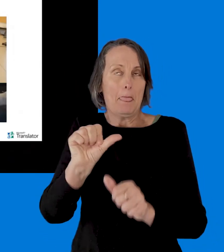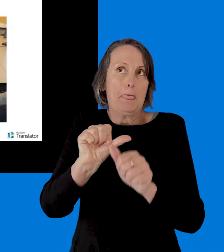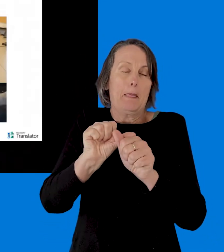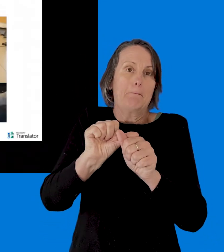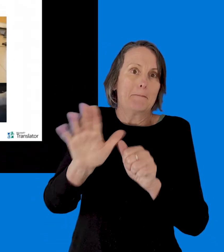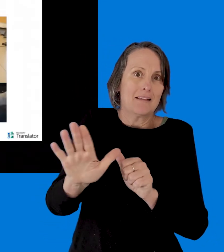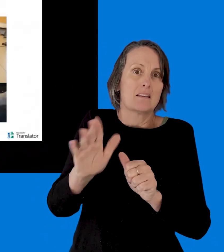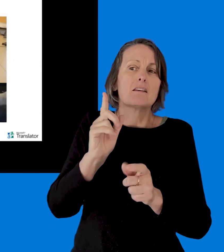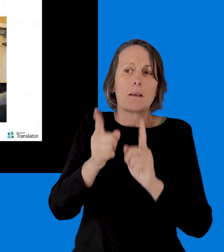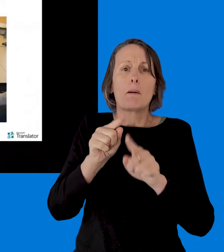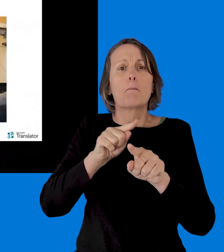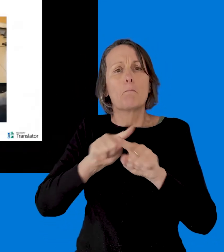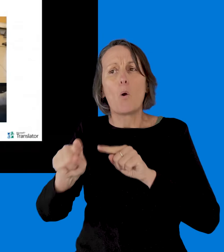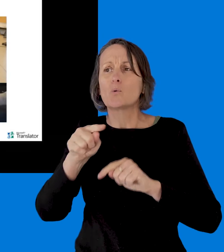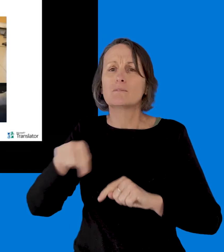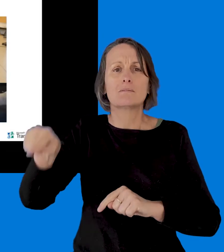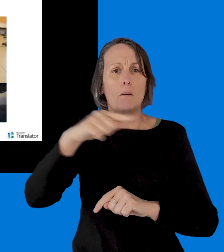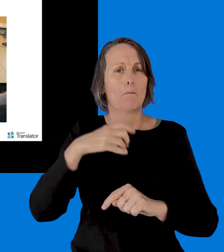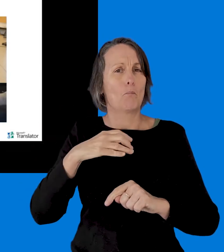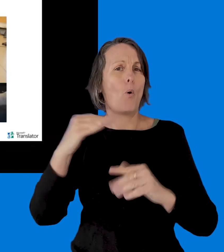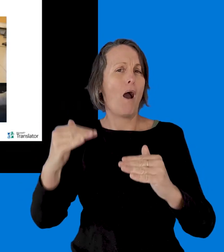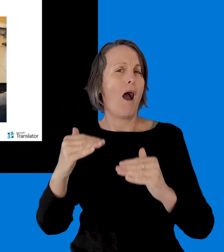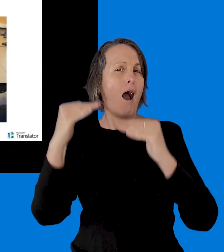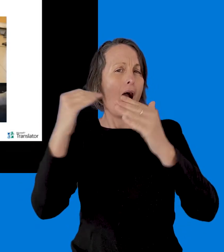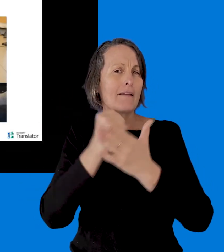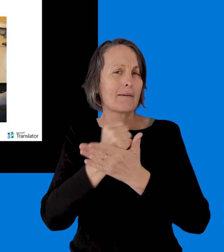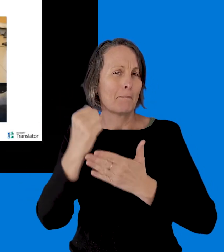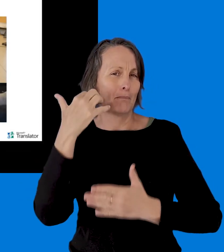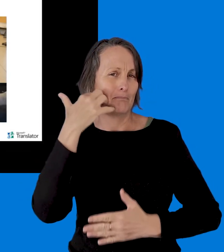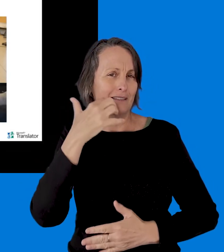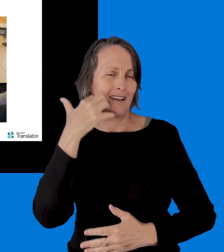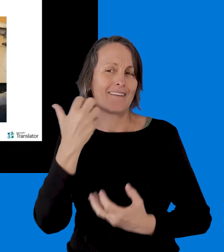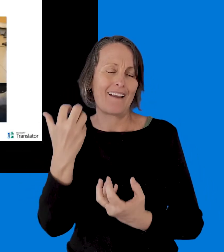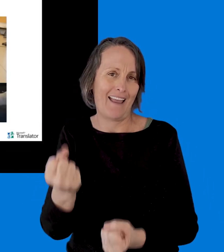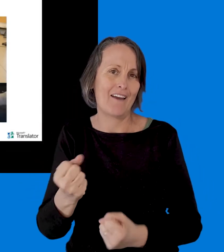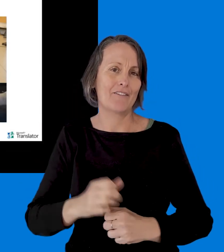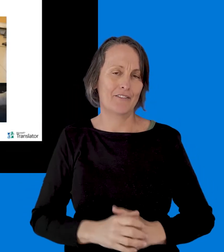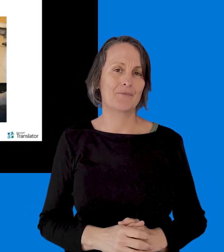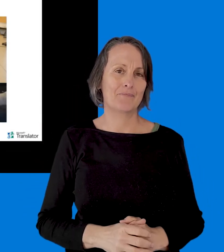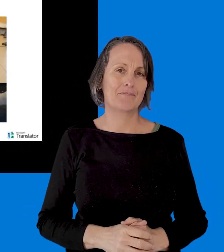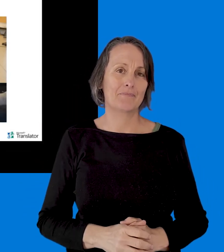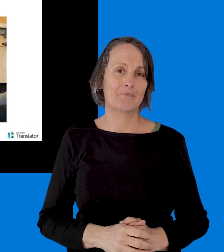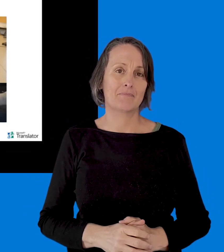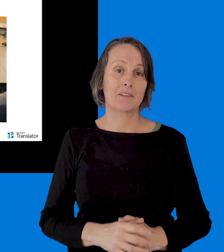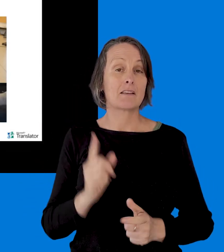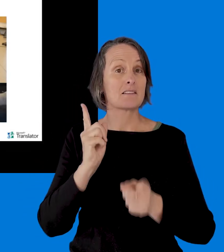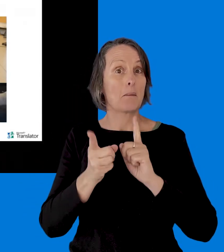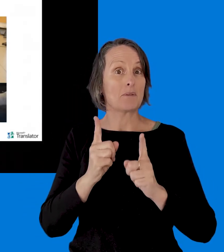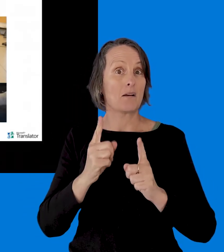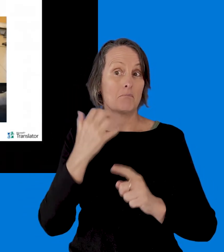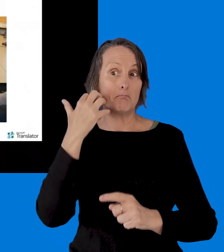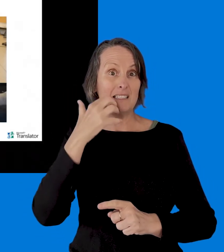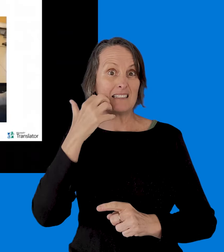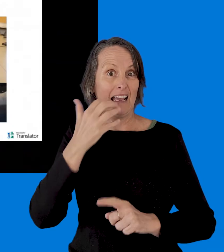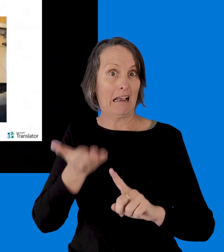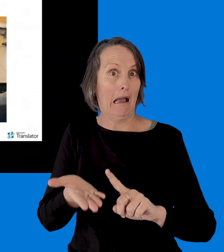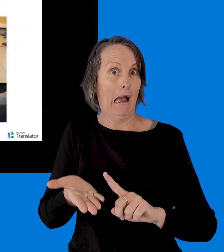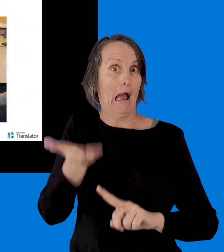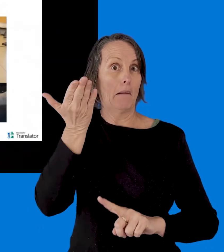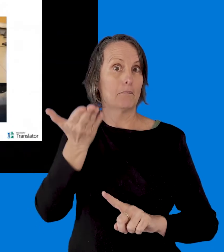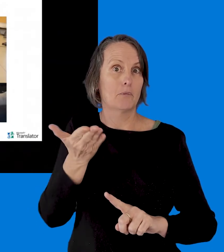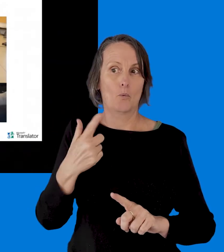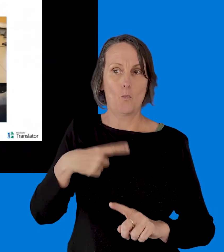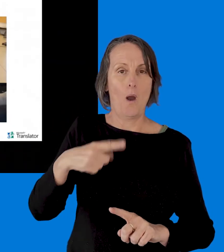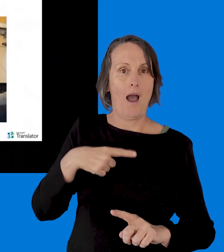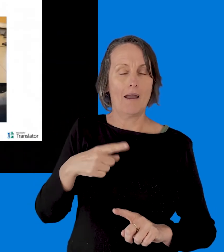when a person's captioning, the error rate can go up if they're maybe less skilled, or they don't